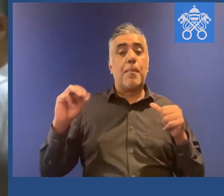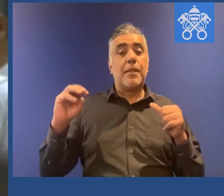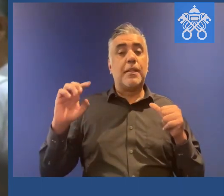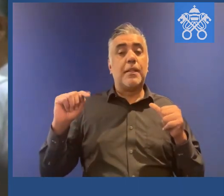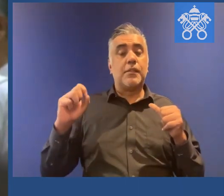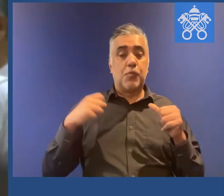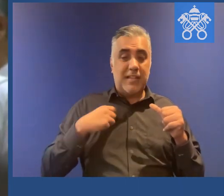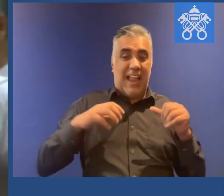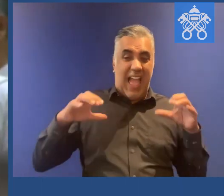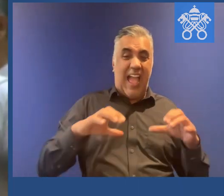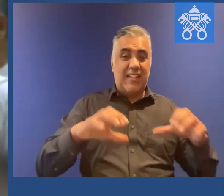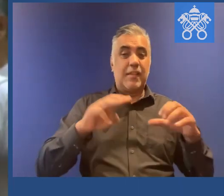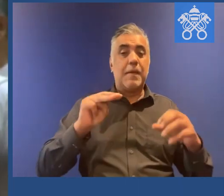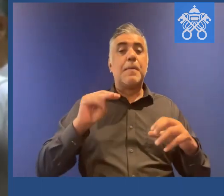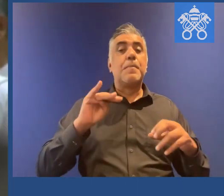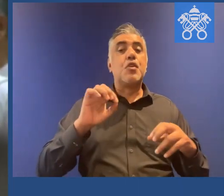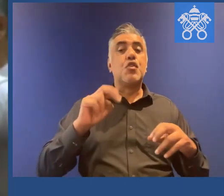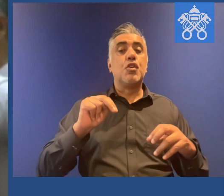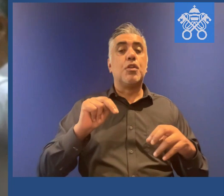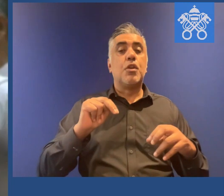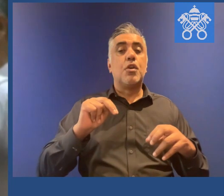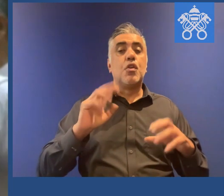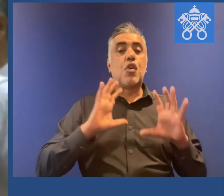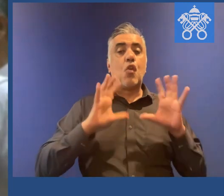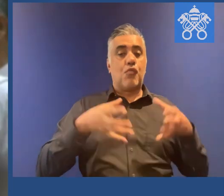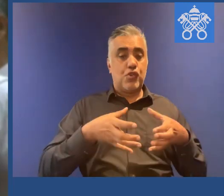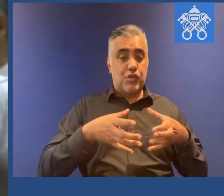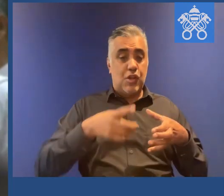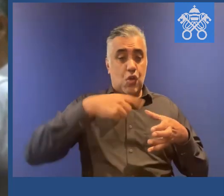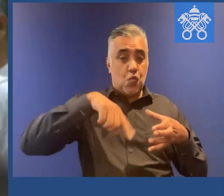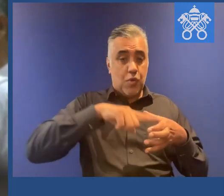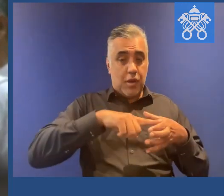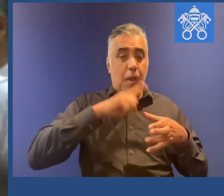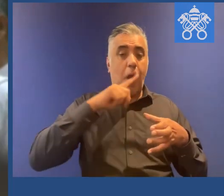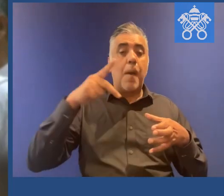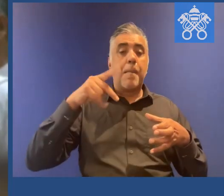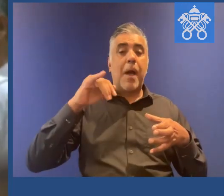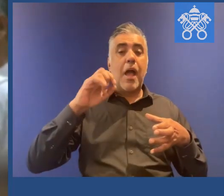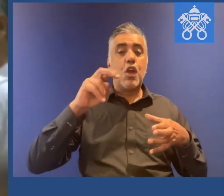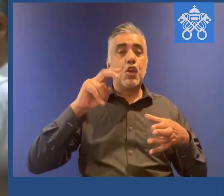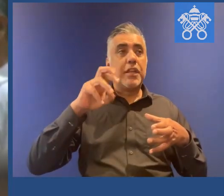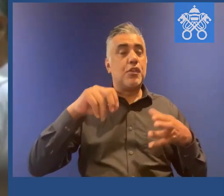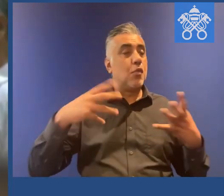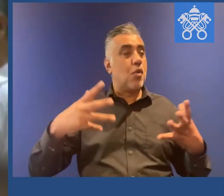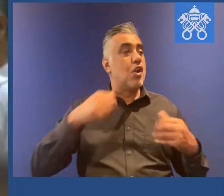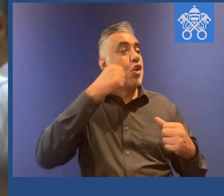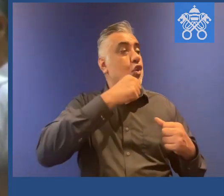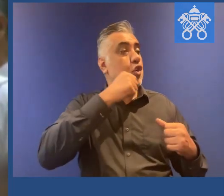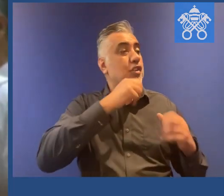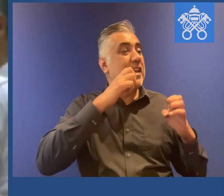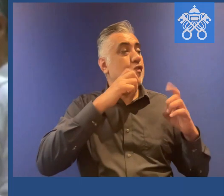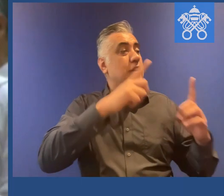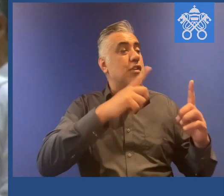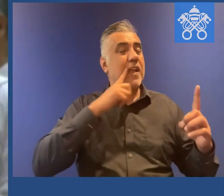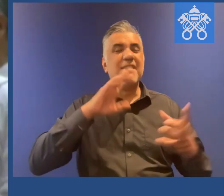be an active mission congregation, has been pioneers in girls' education and